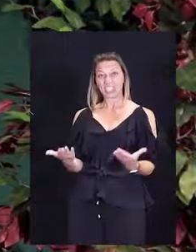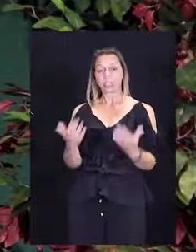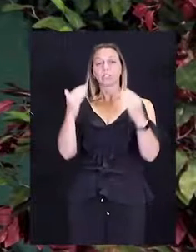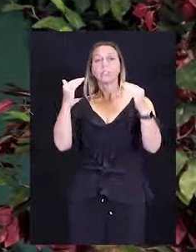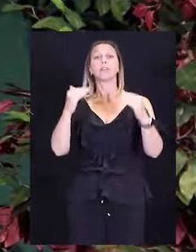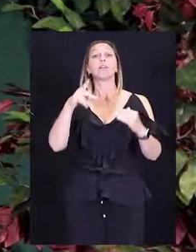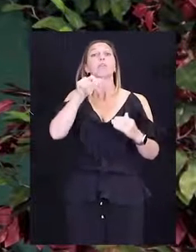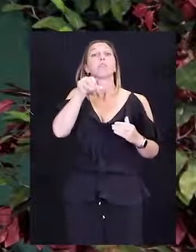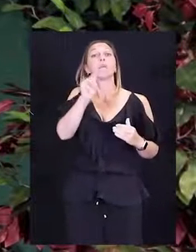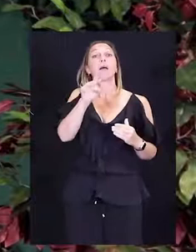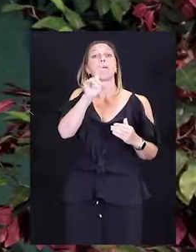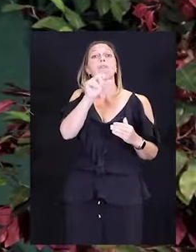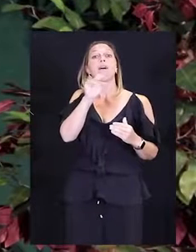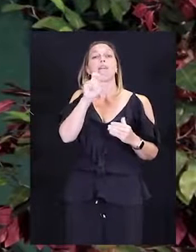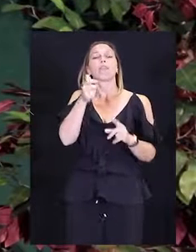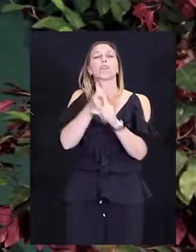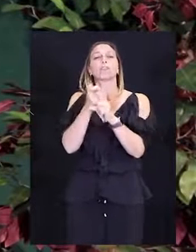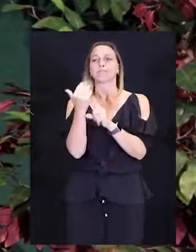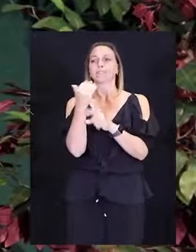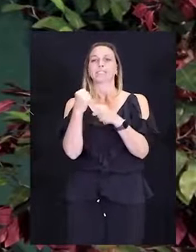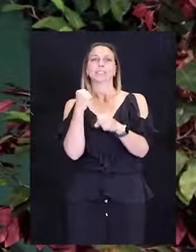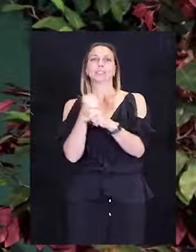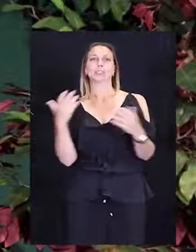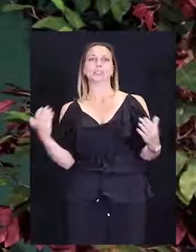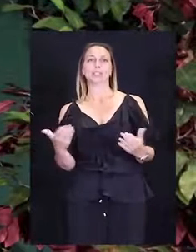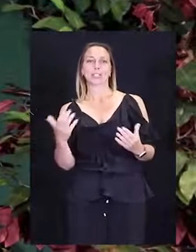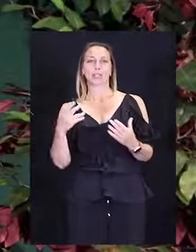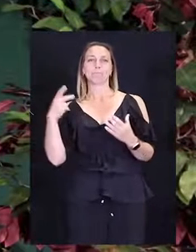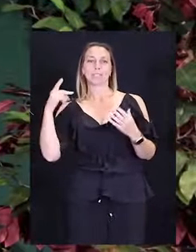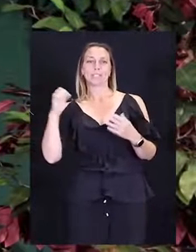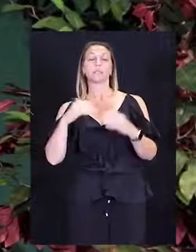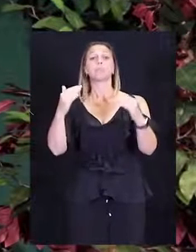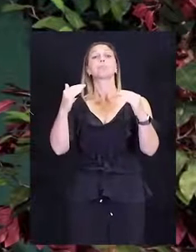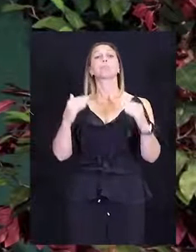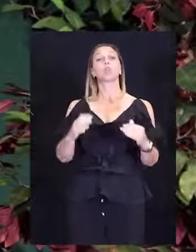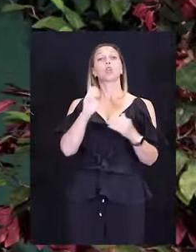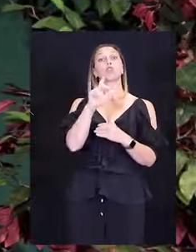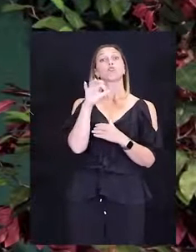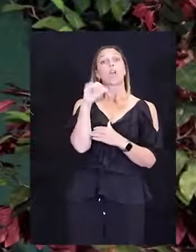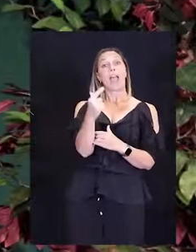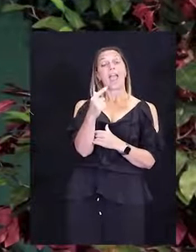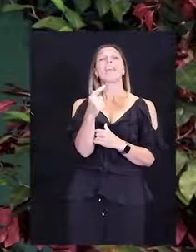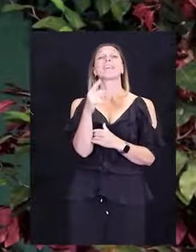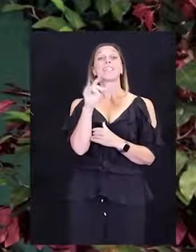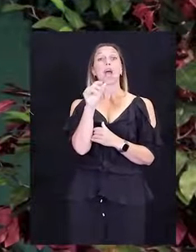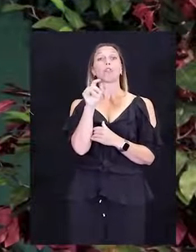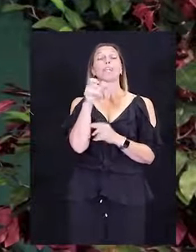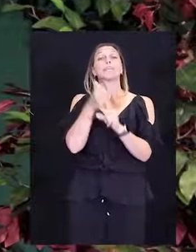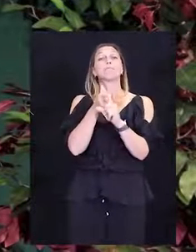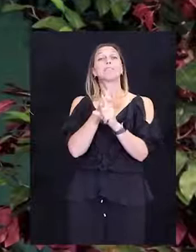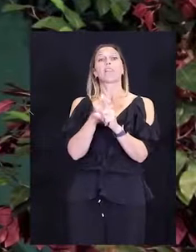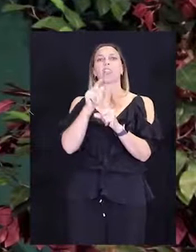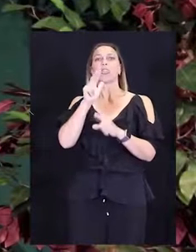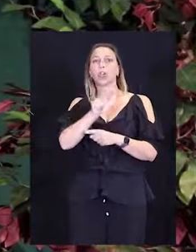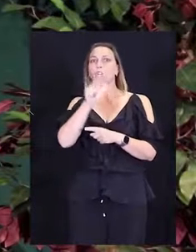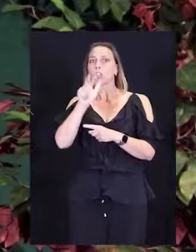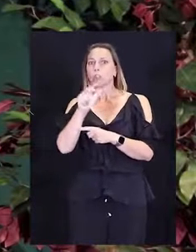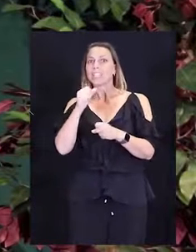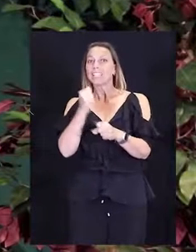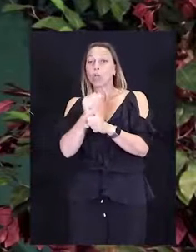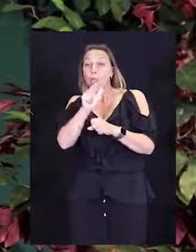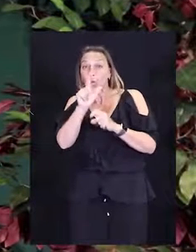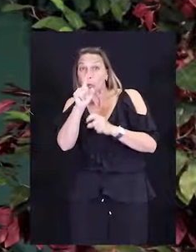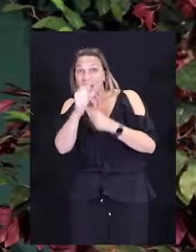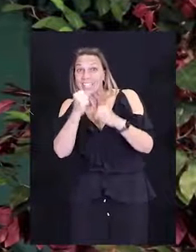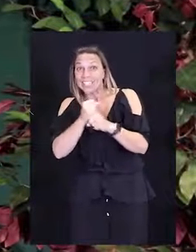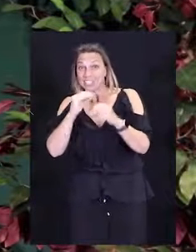Pam Duncan, physical education, 15 years at CD. Mr. Craig Dowdy, math, 33 years, 31 of